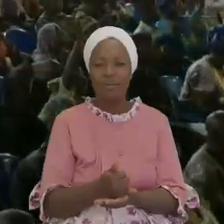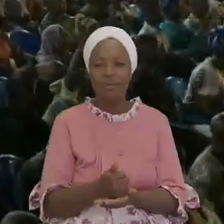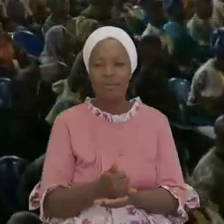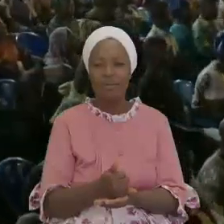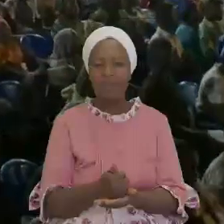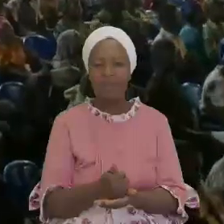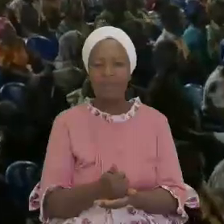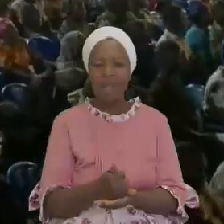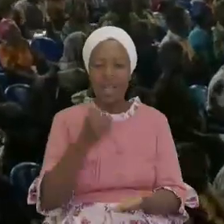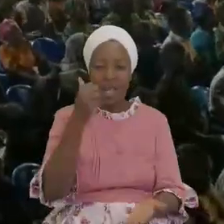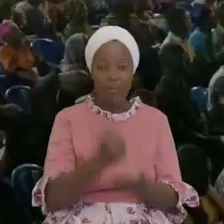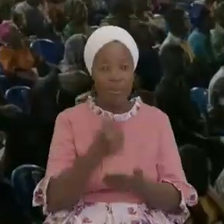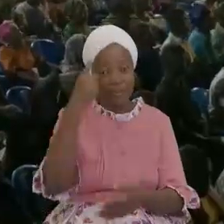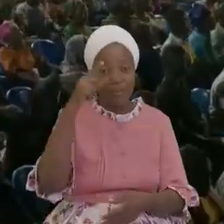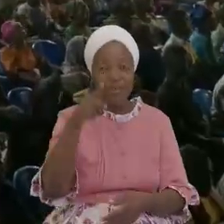Amen for you.